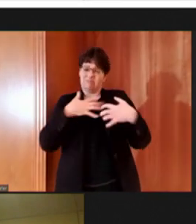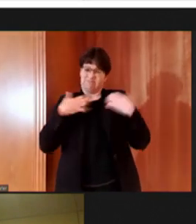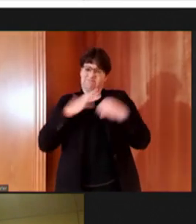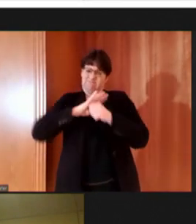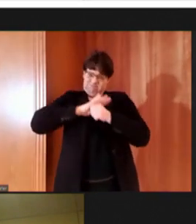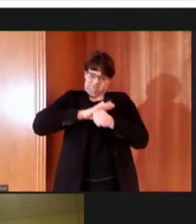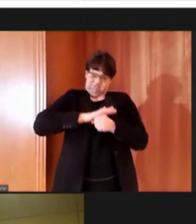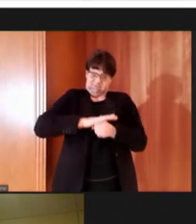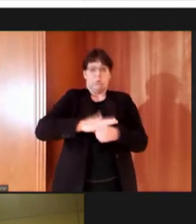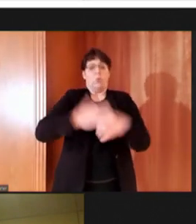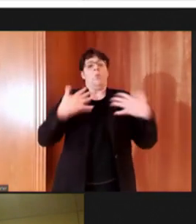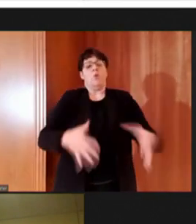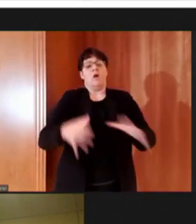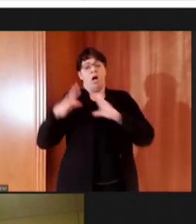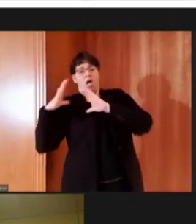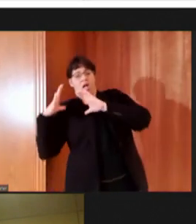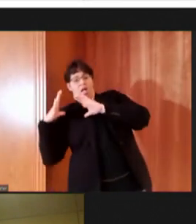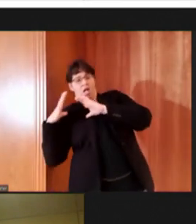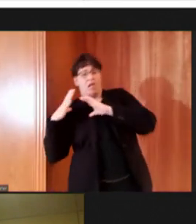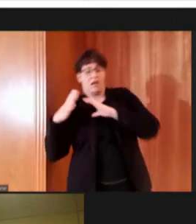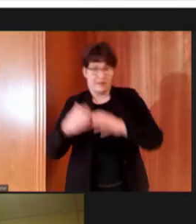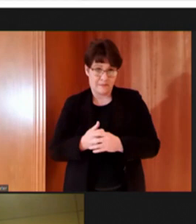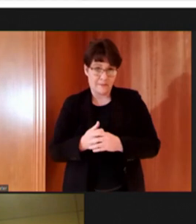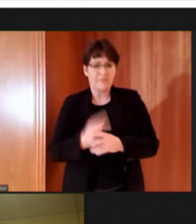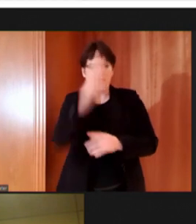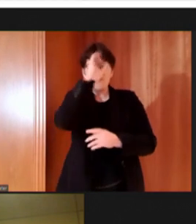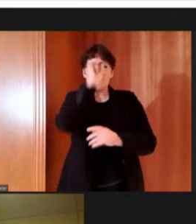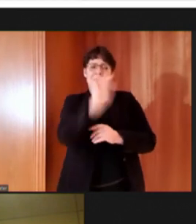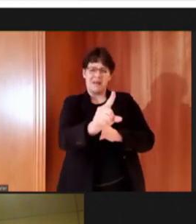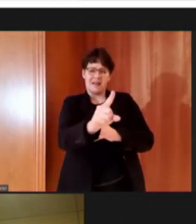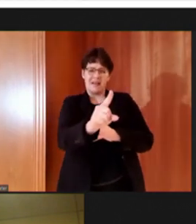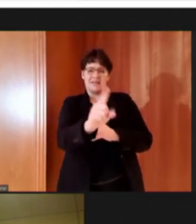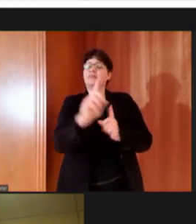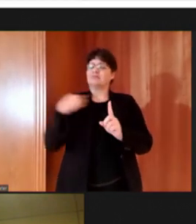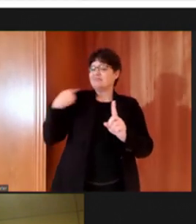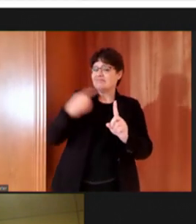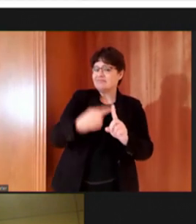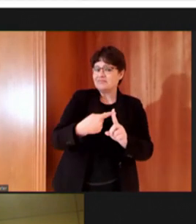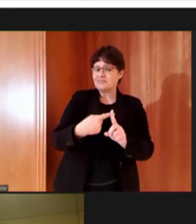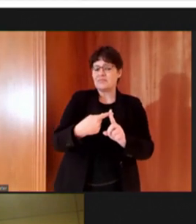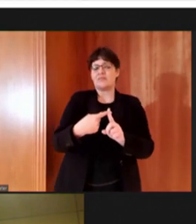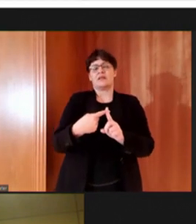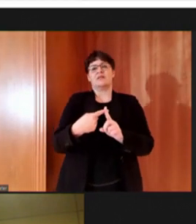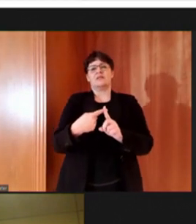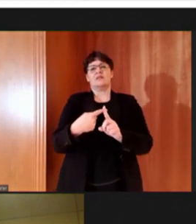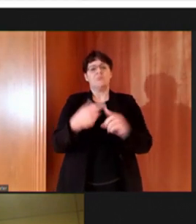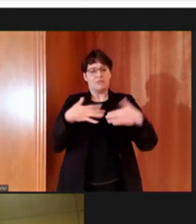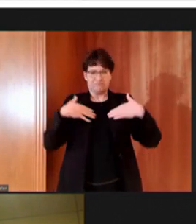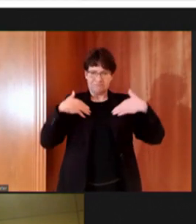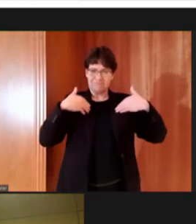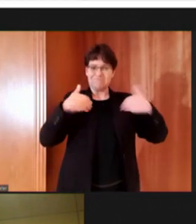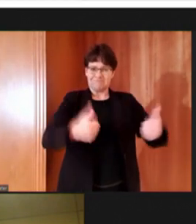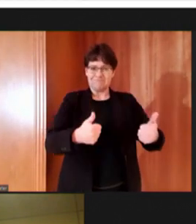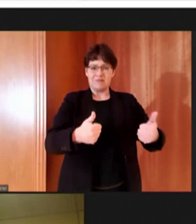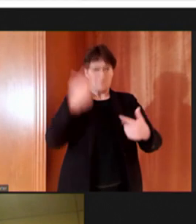pressure. We must remember that to date, many people have also recovered from